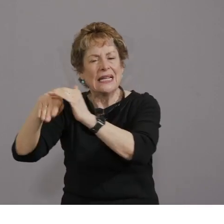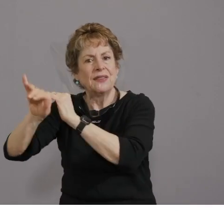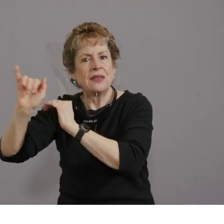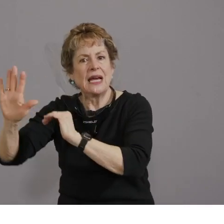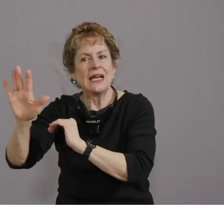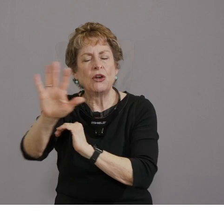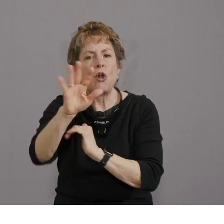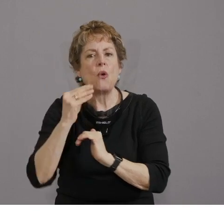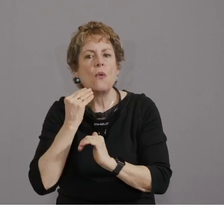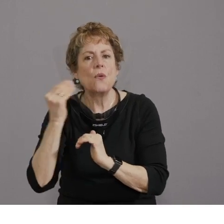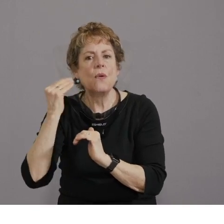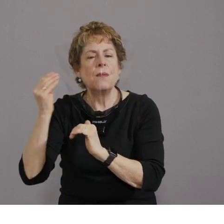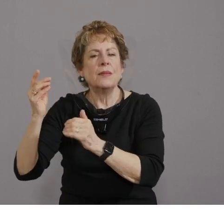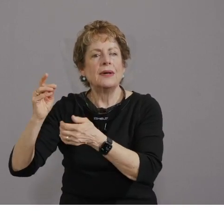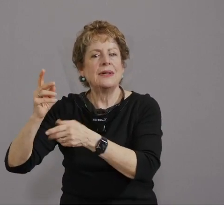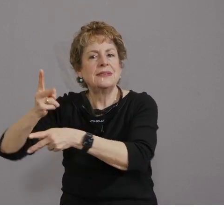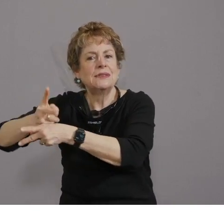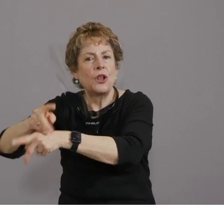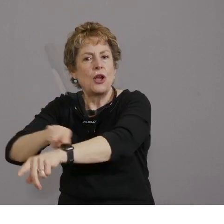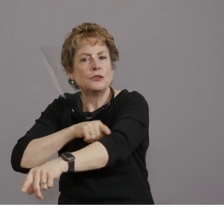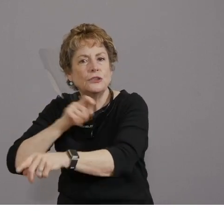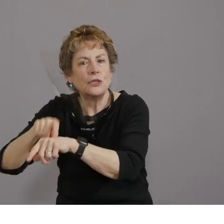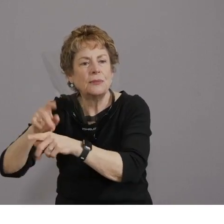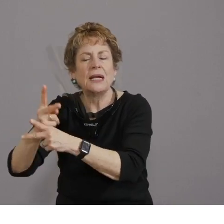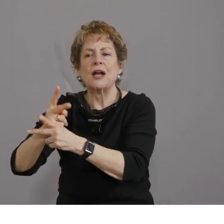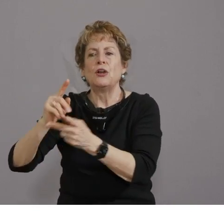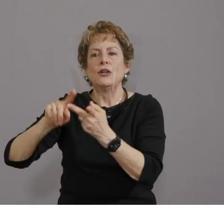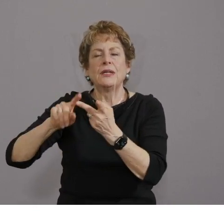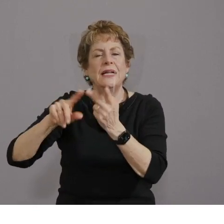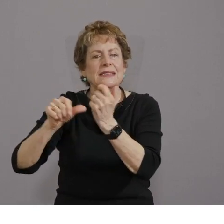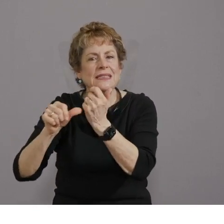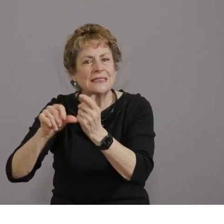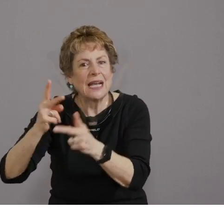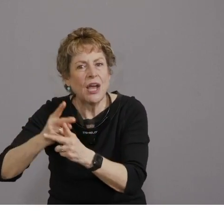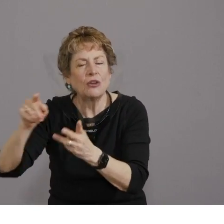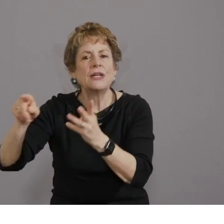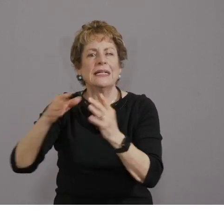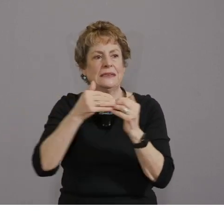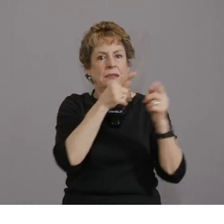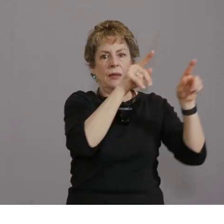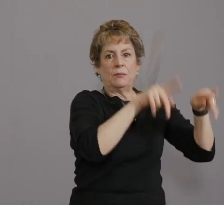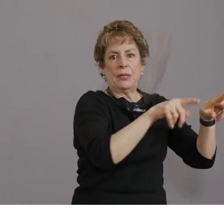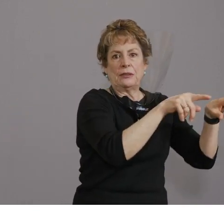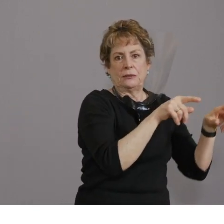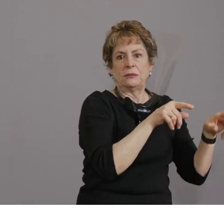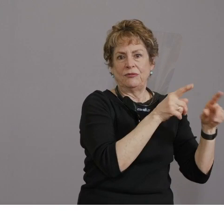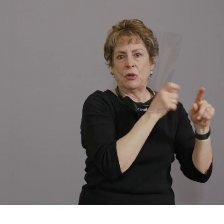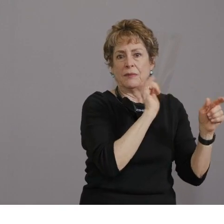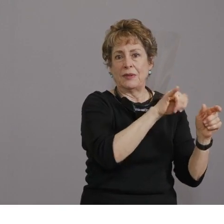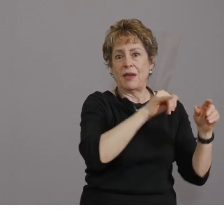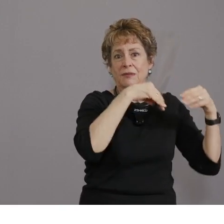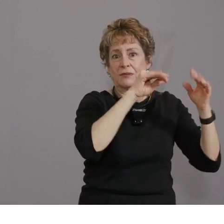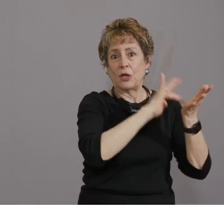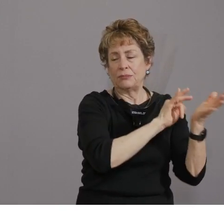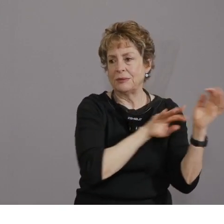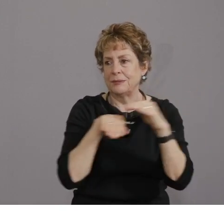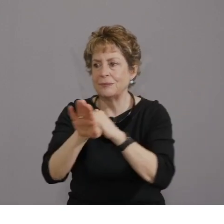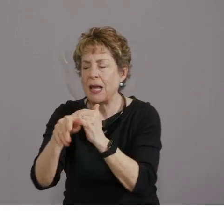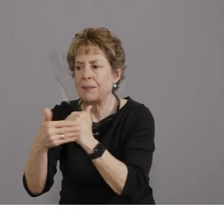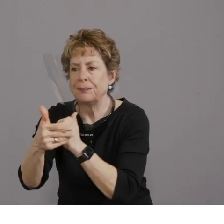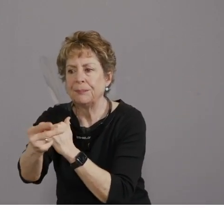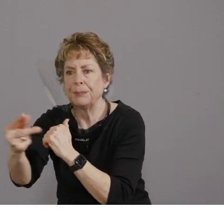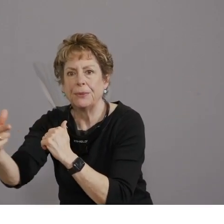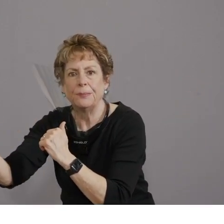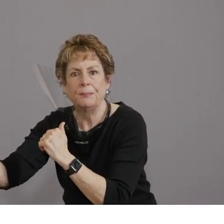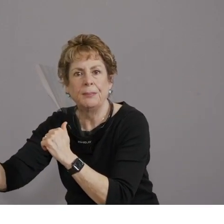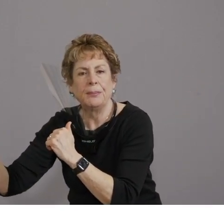facility. As of this week, over 140 skilled nursing facilities are scheduled to receive vaccinations, and